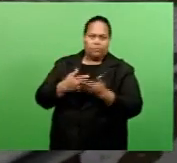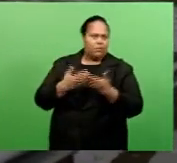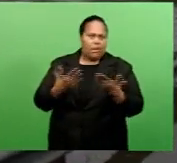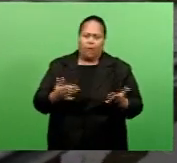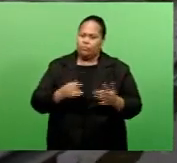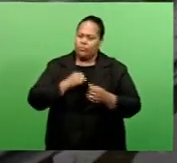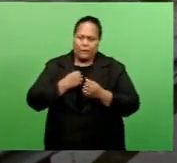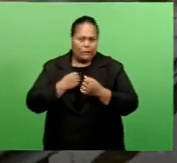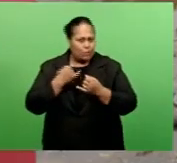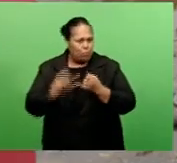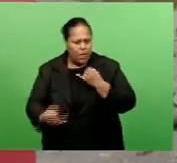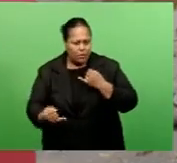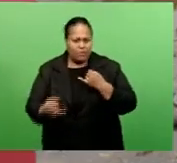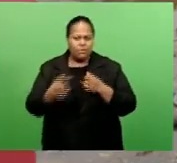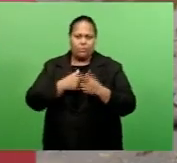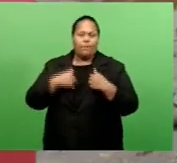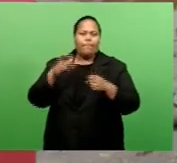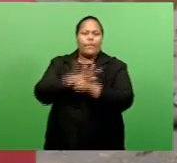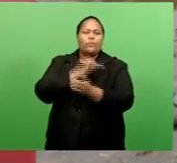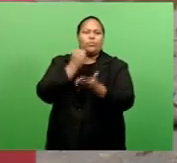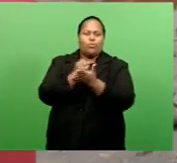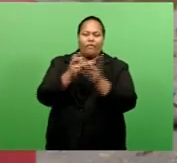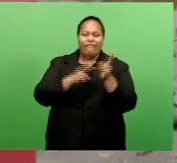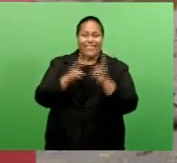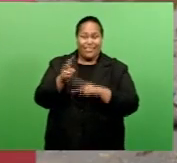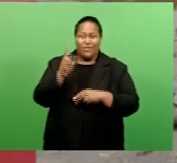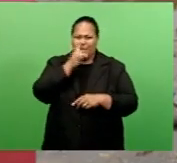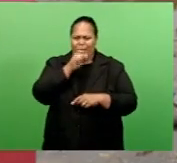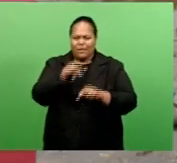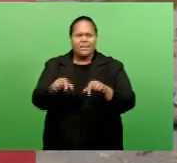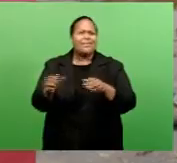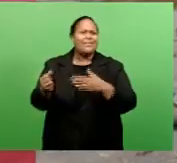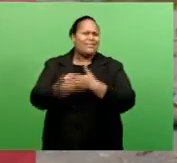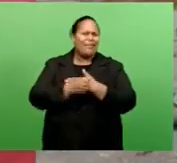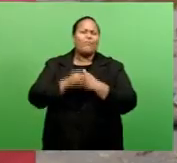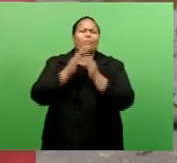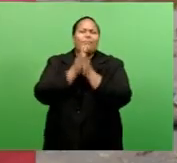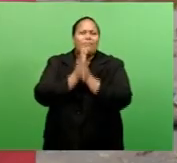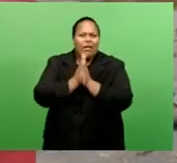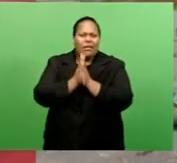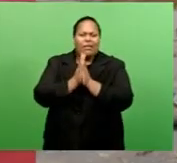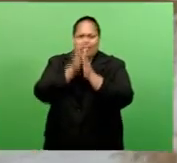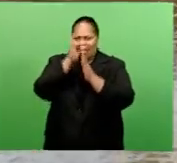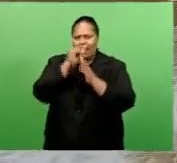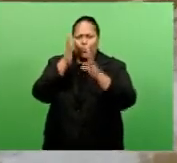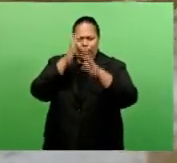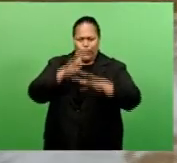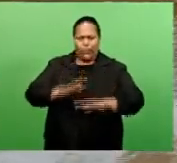we had to ensure villagers are safe. We pray that the situation will calm down later tonight.